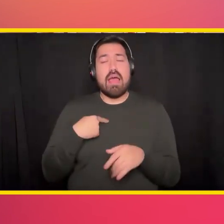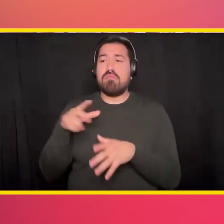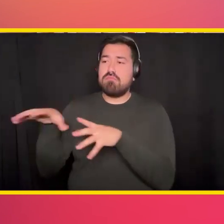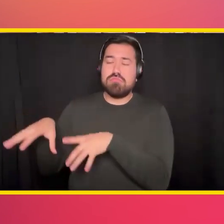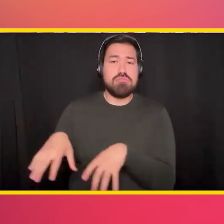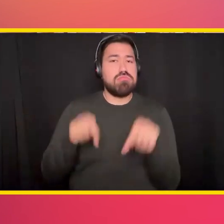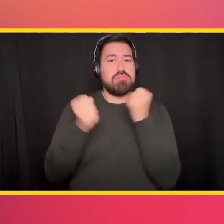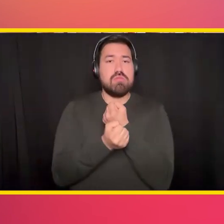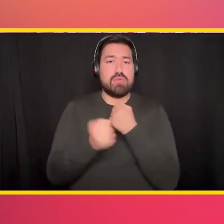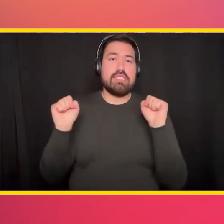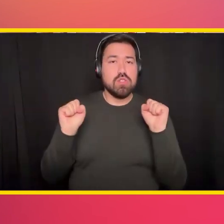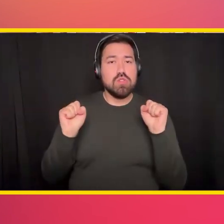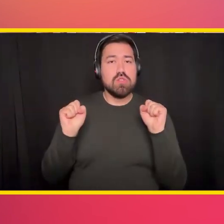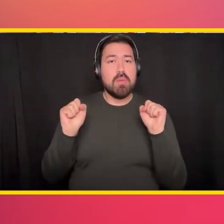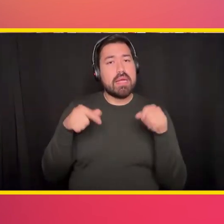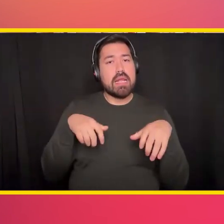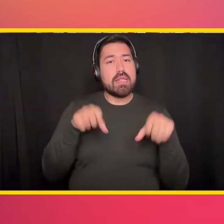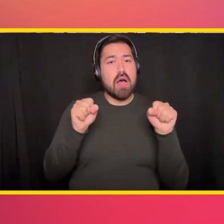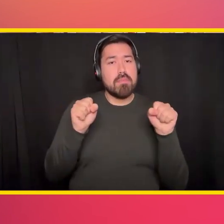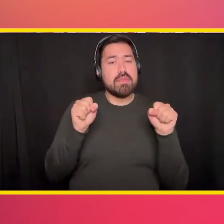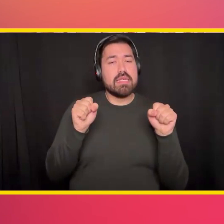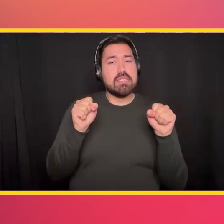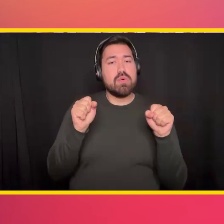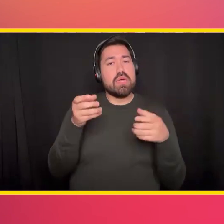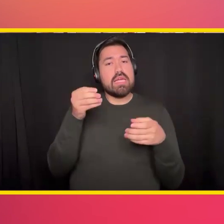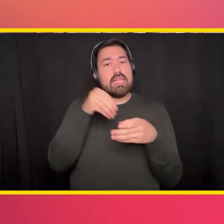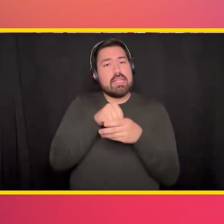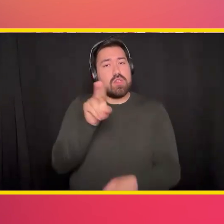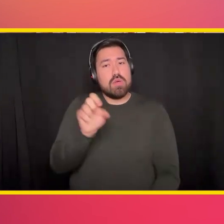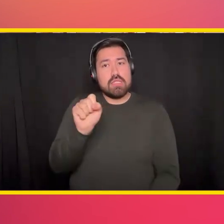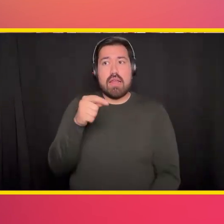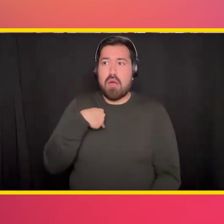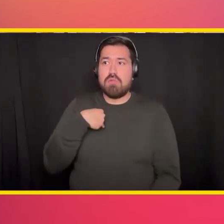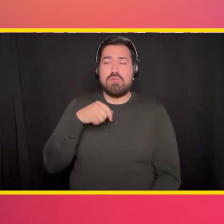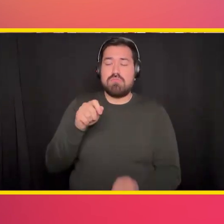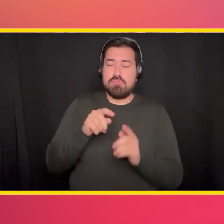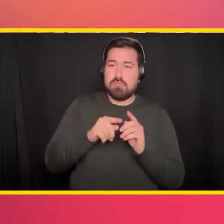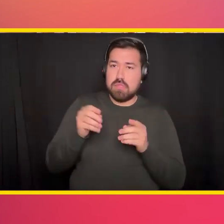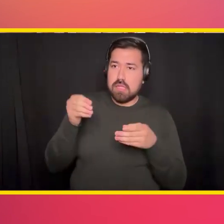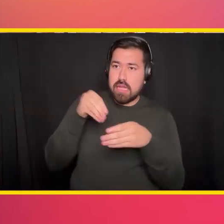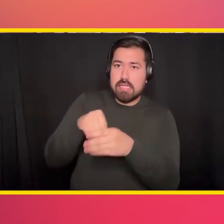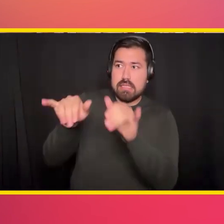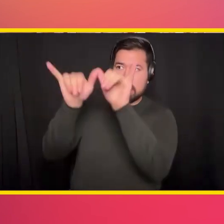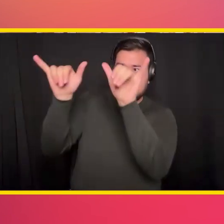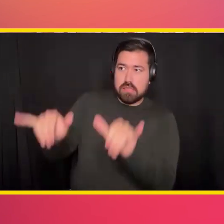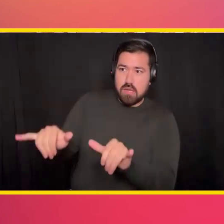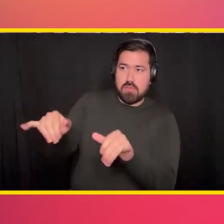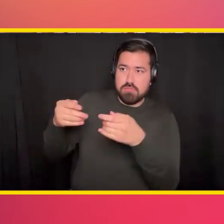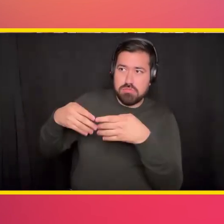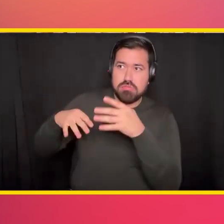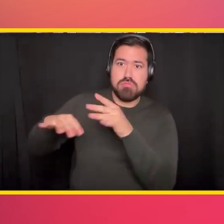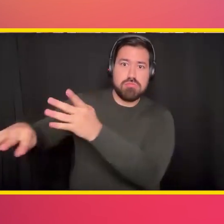rescued to being adopted into the US, and then went through the farm crisis in the 80s. So we lost everything yet